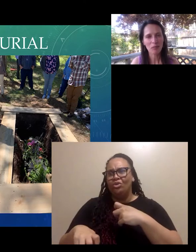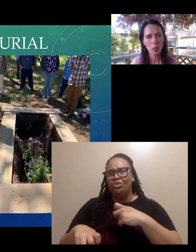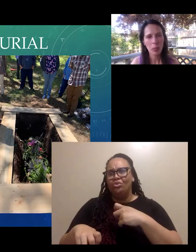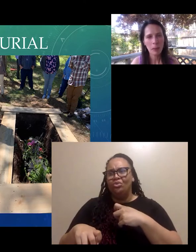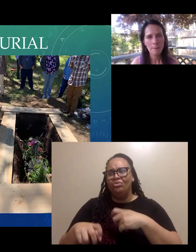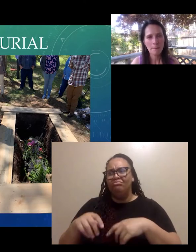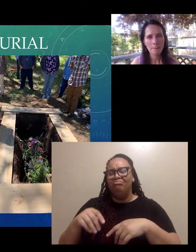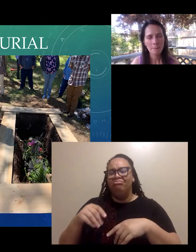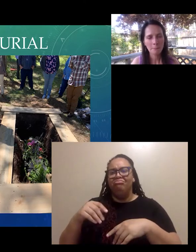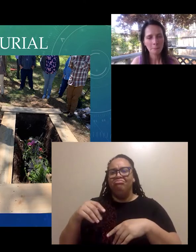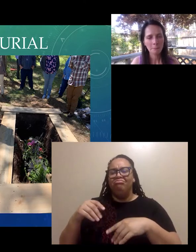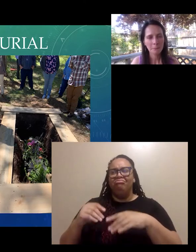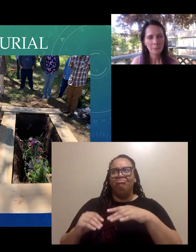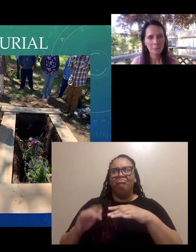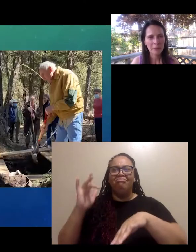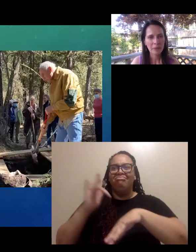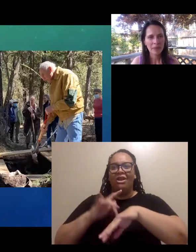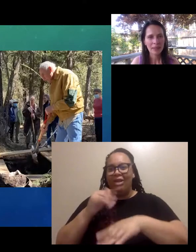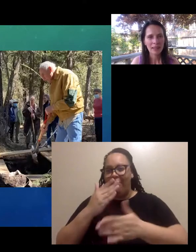about.